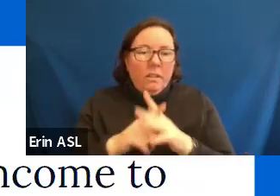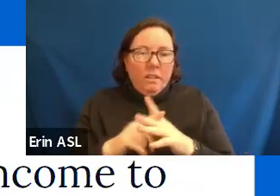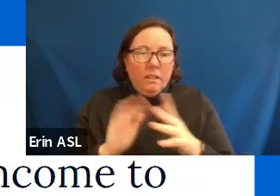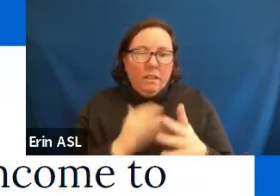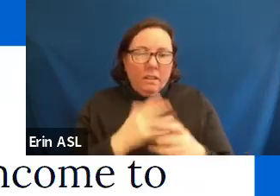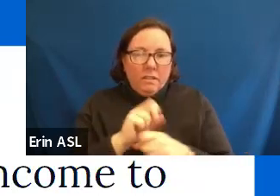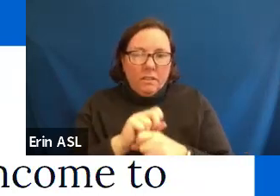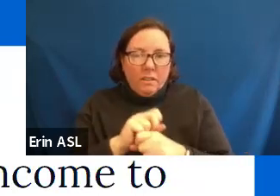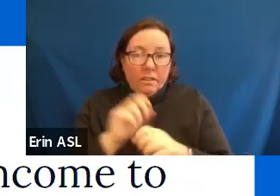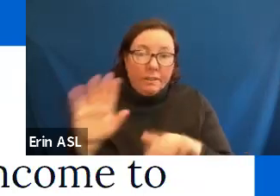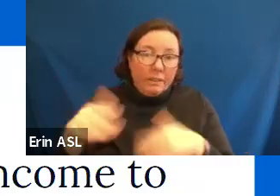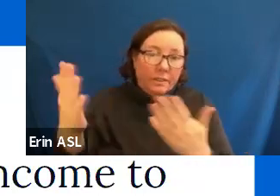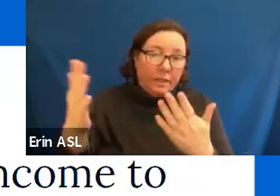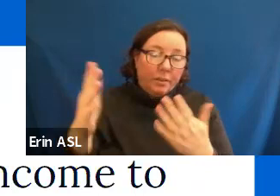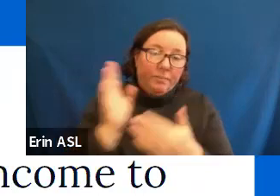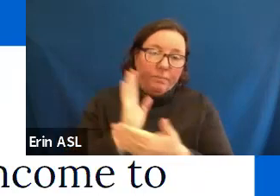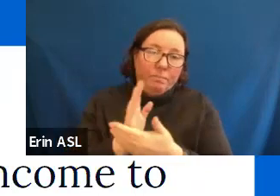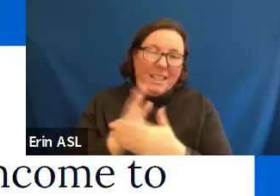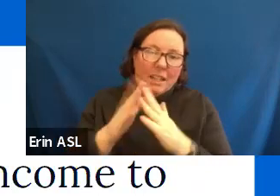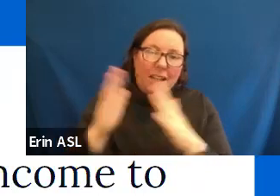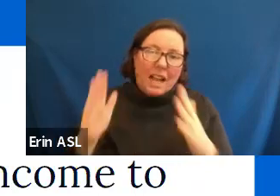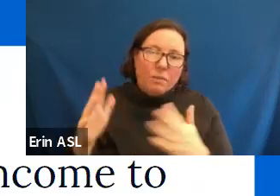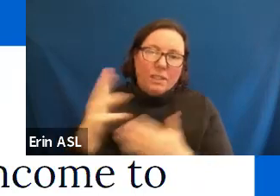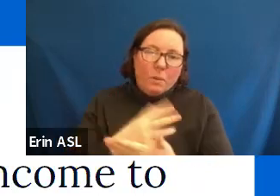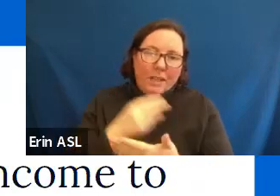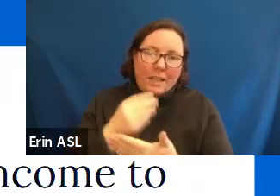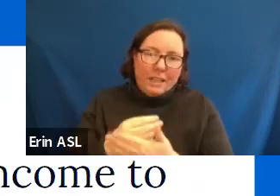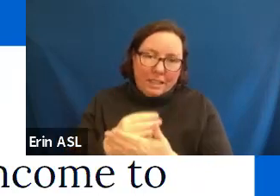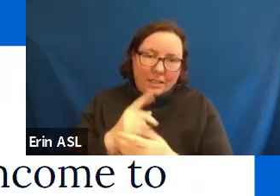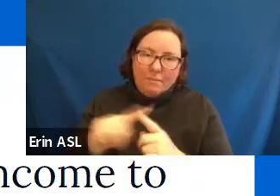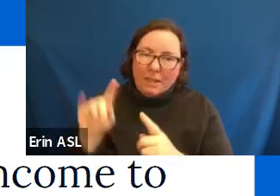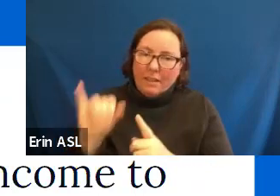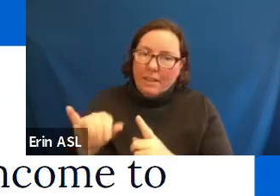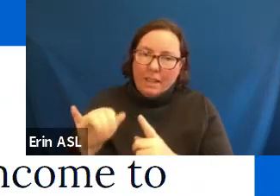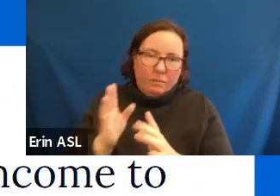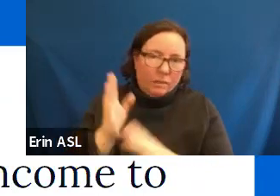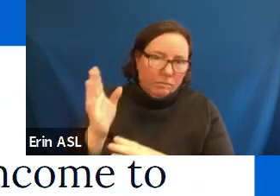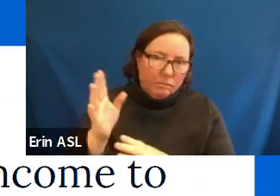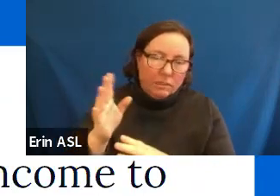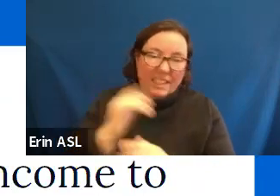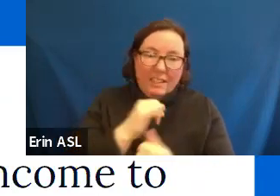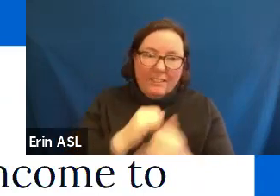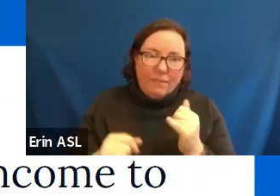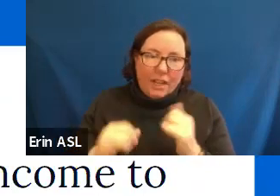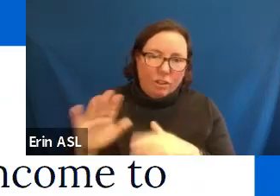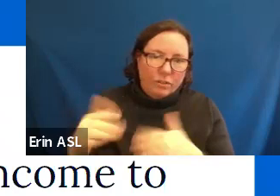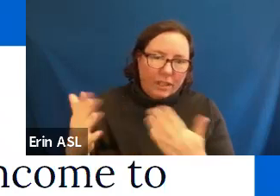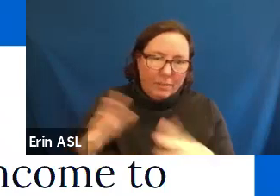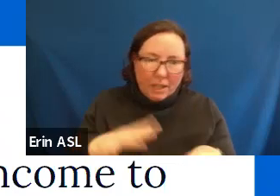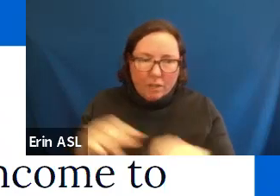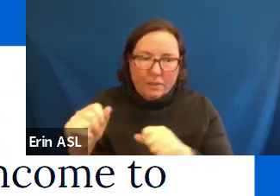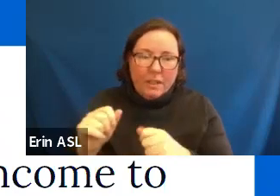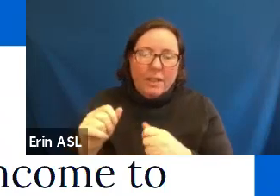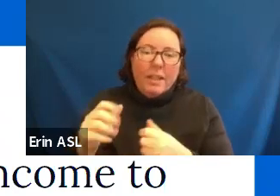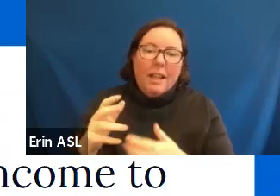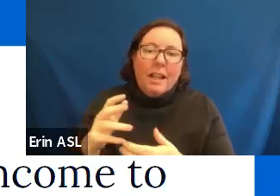initially made a recommendation, it was for medium household income, but that was put forward in the final recommendation adopted was the median